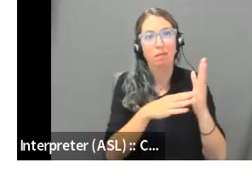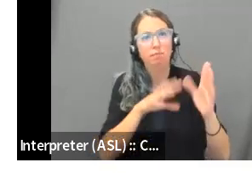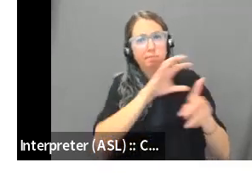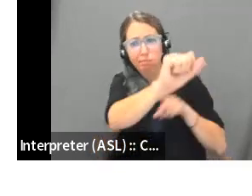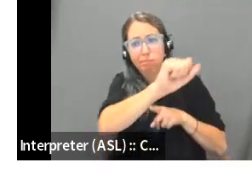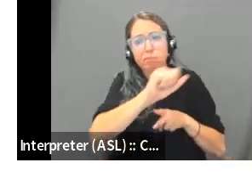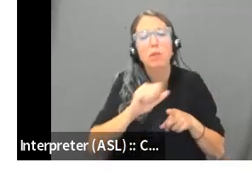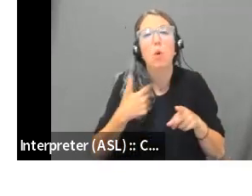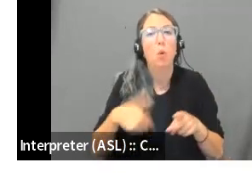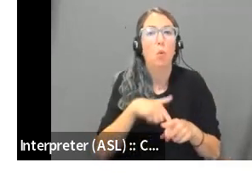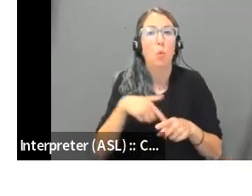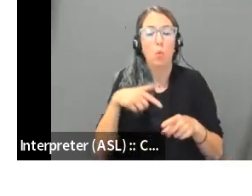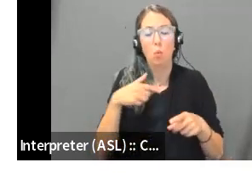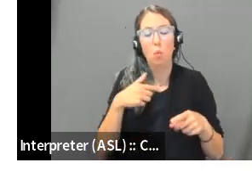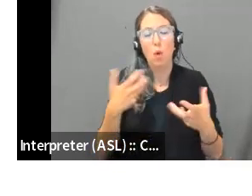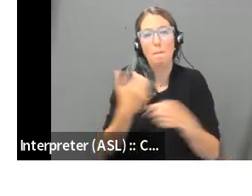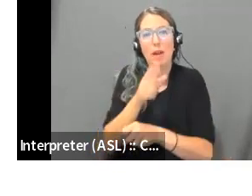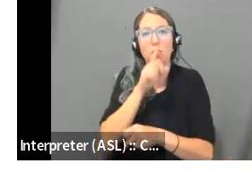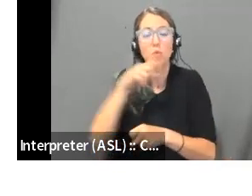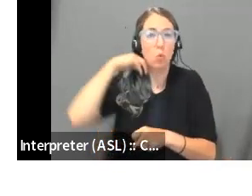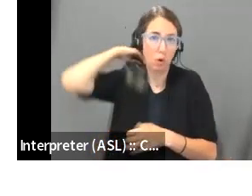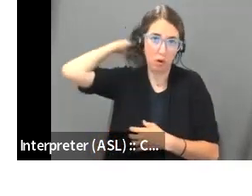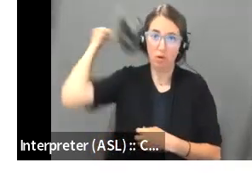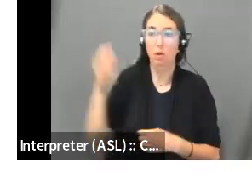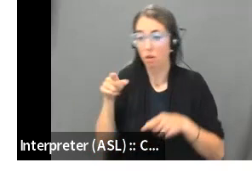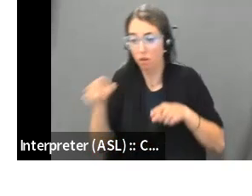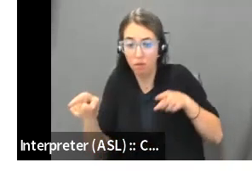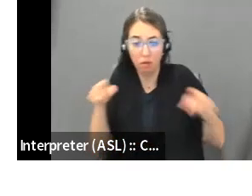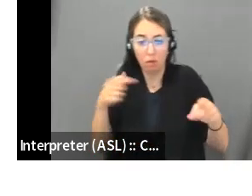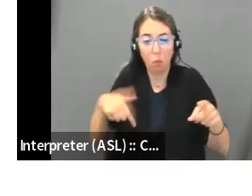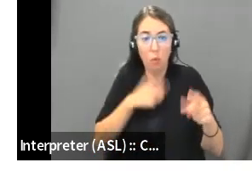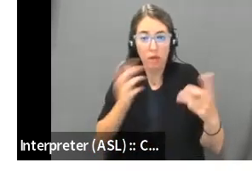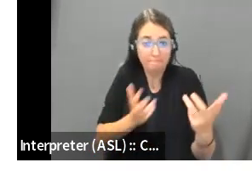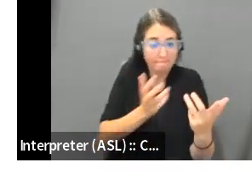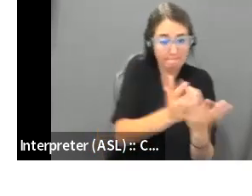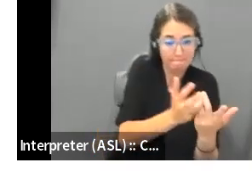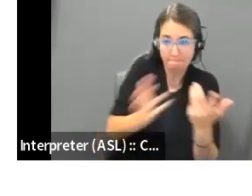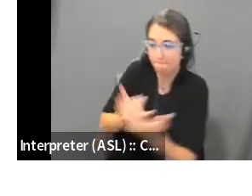needs to be adaptable enough to collect information from both systems with minimal invasiveness.